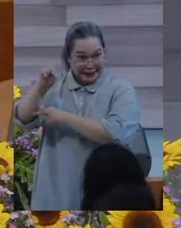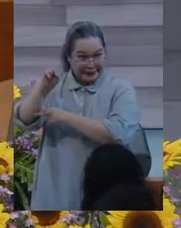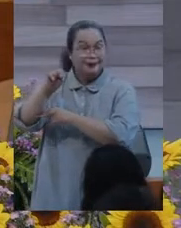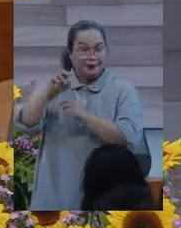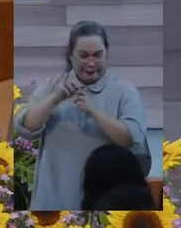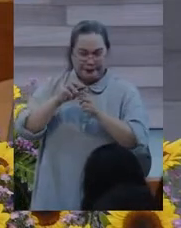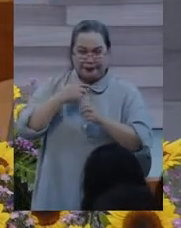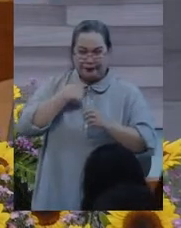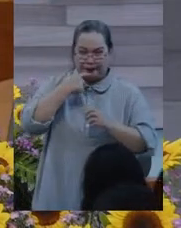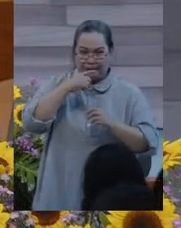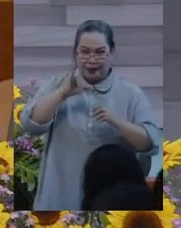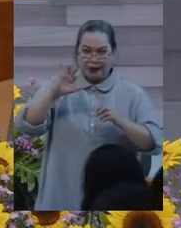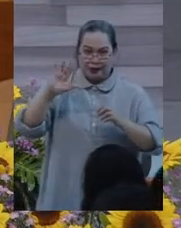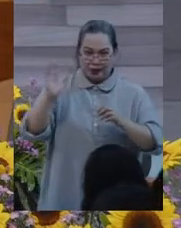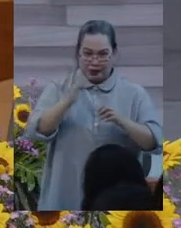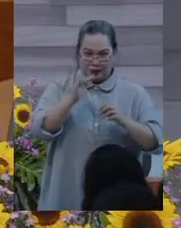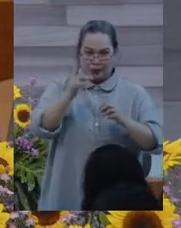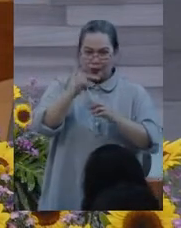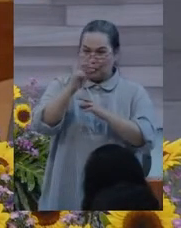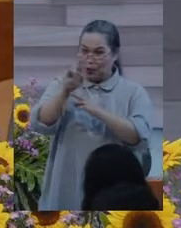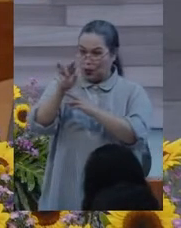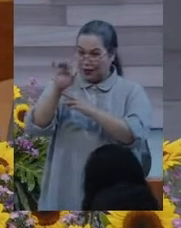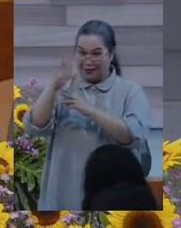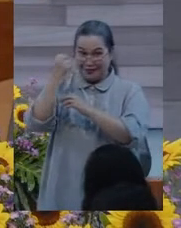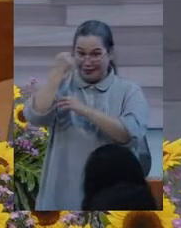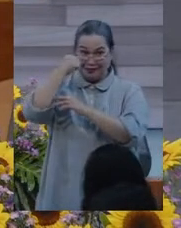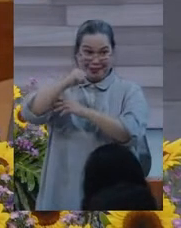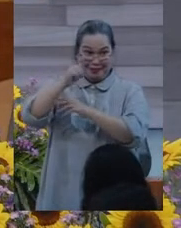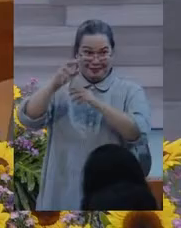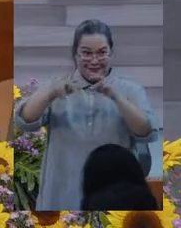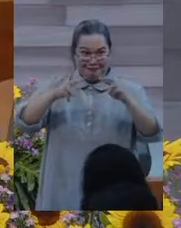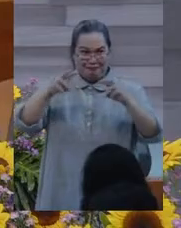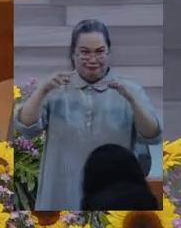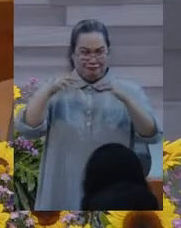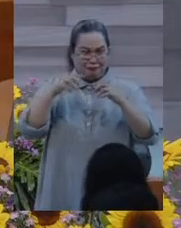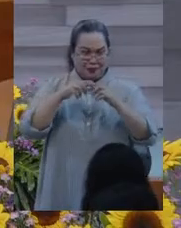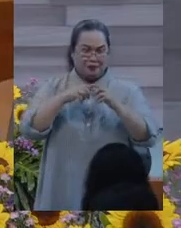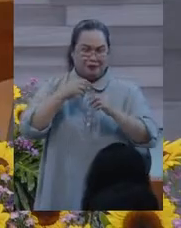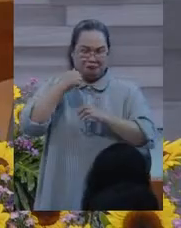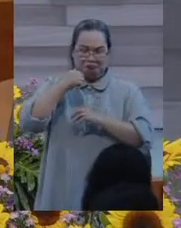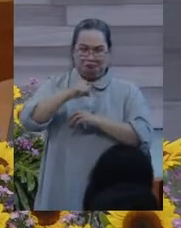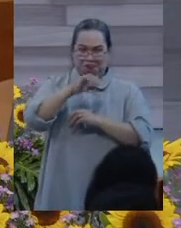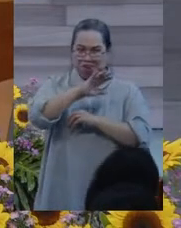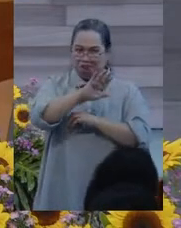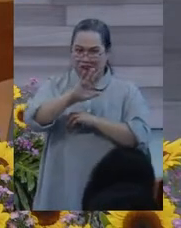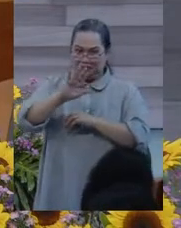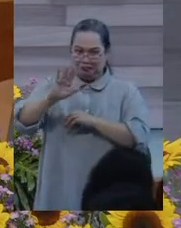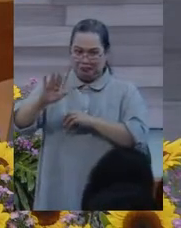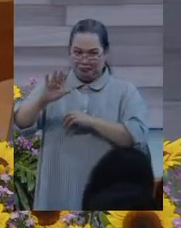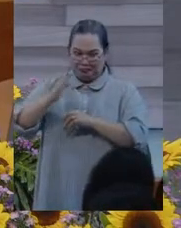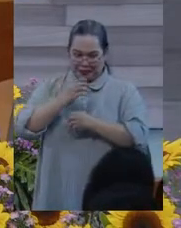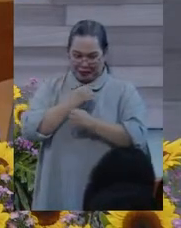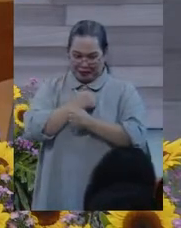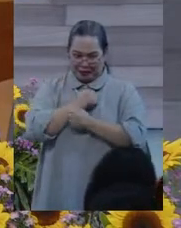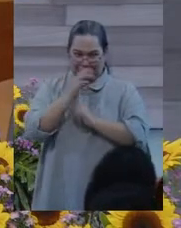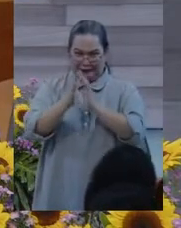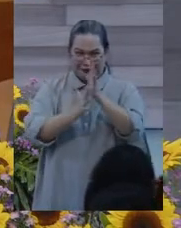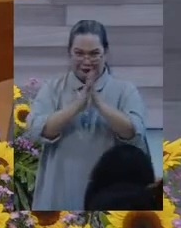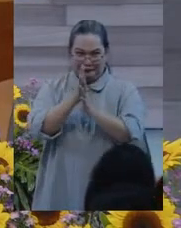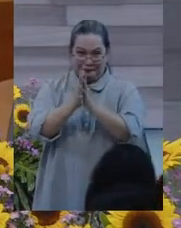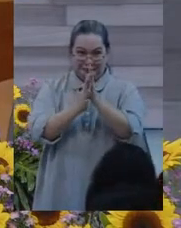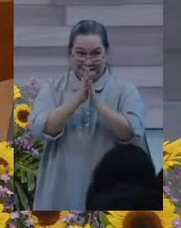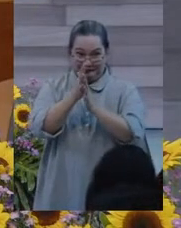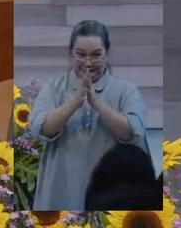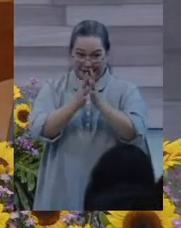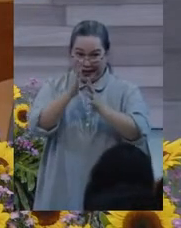perished in Korah's rebellion. These are hidden reefs at your love feasts as they feast